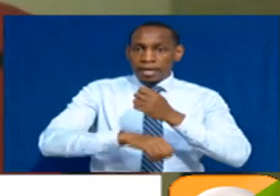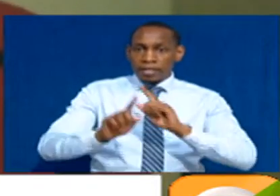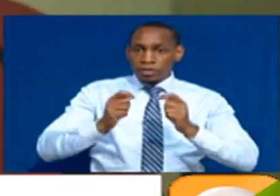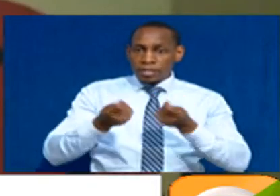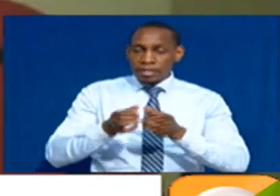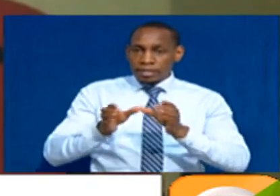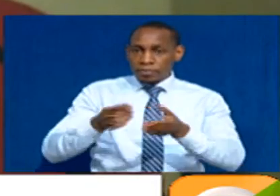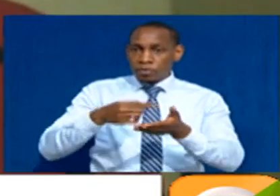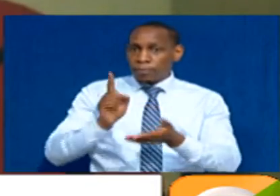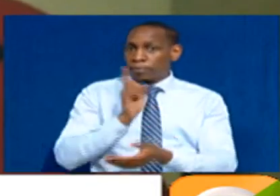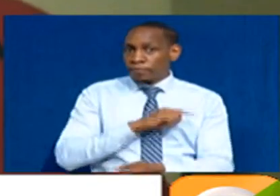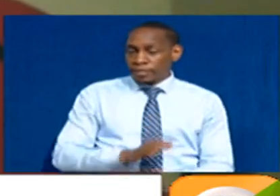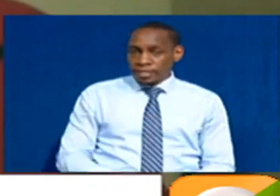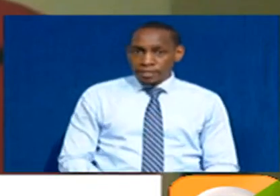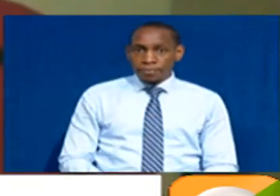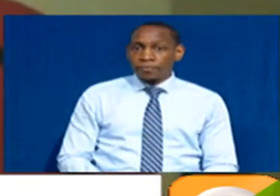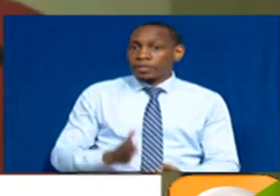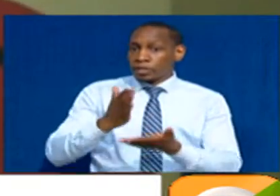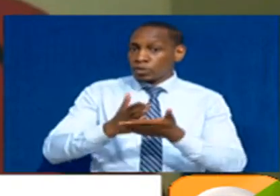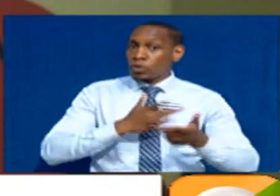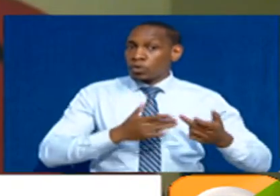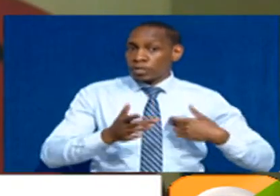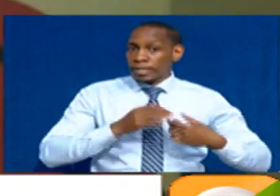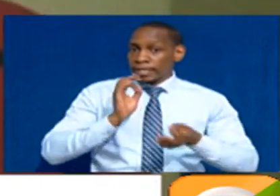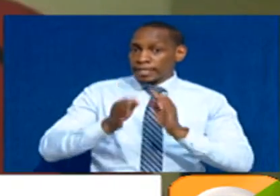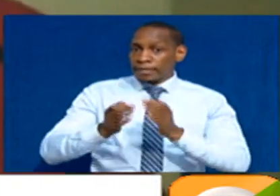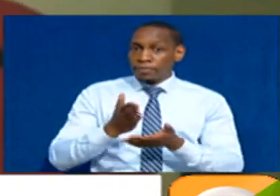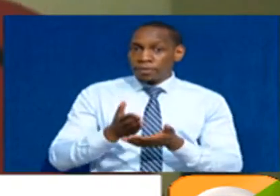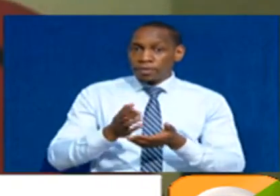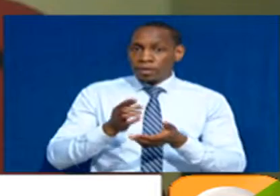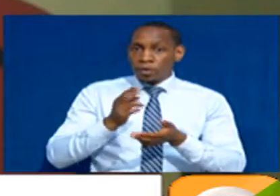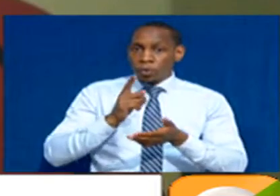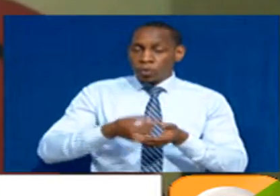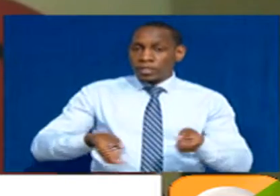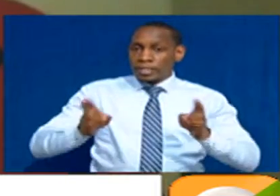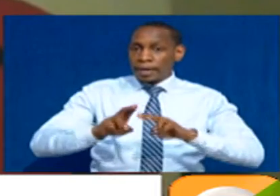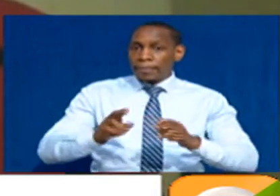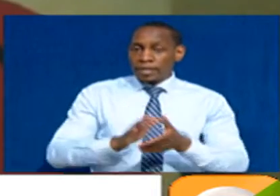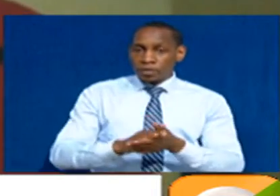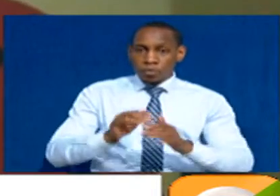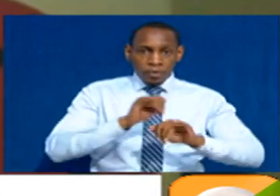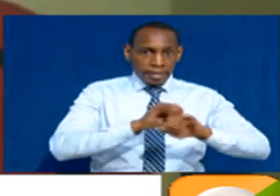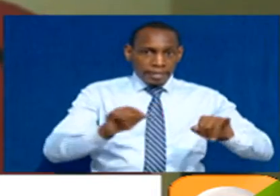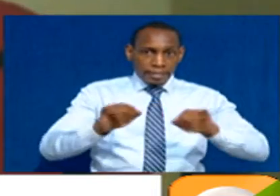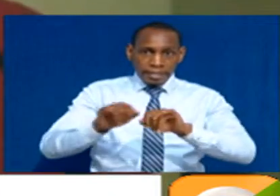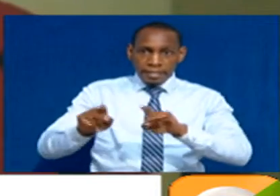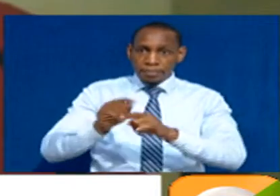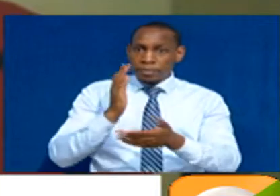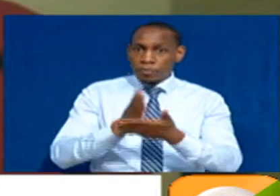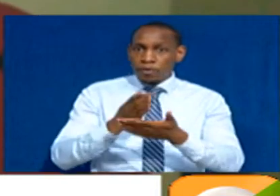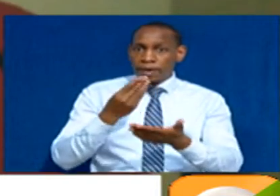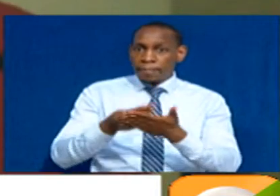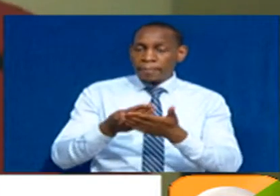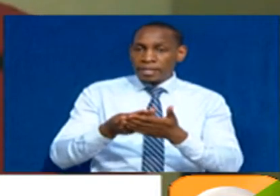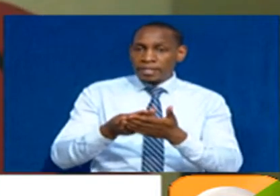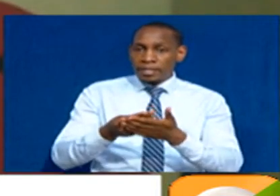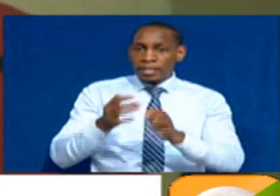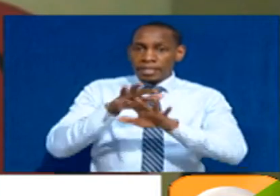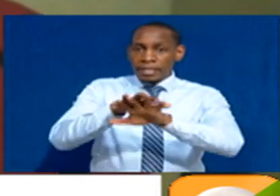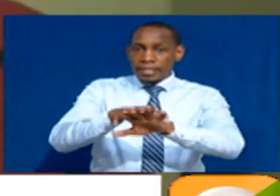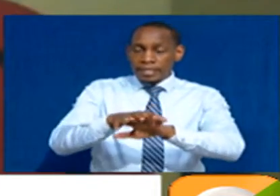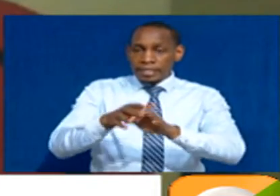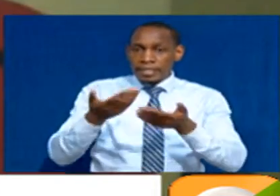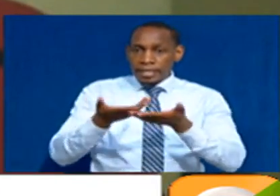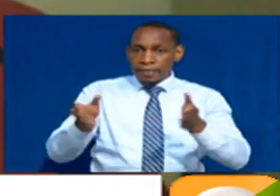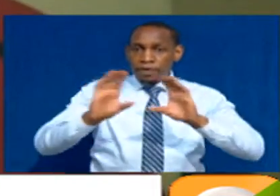then be cleared. So there's a lot of concern whether whatever we're happening in terms of cleaning up and ensuring that this financial integrity across the